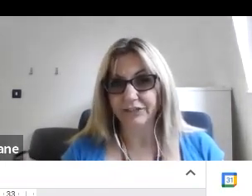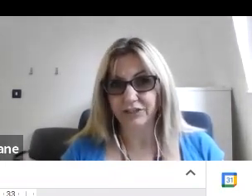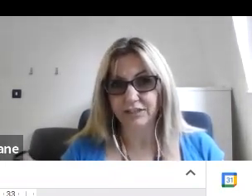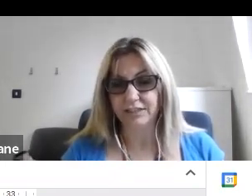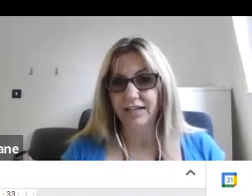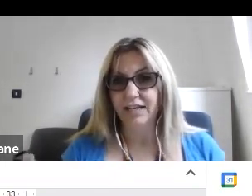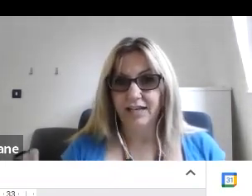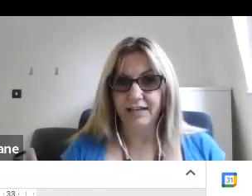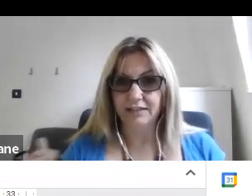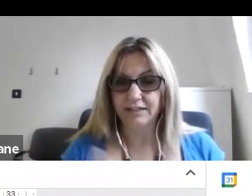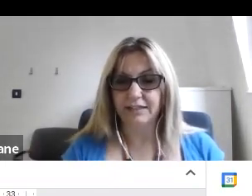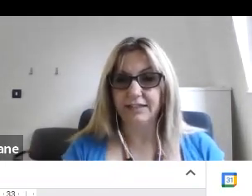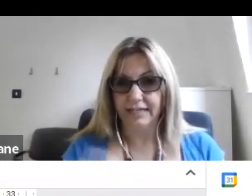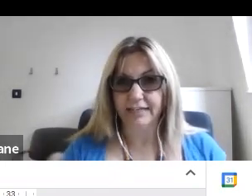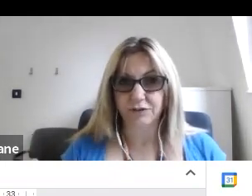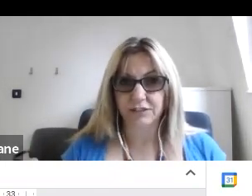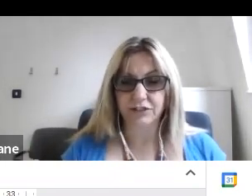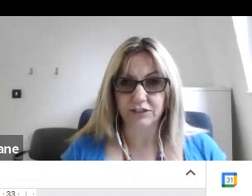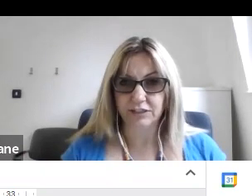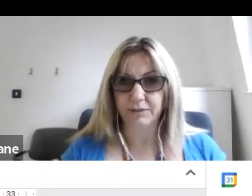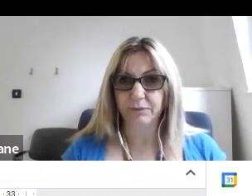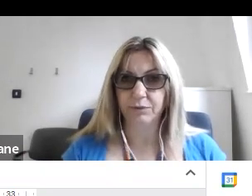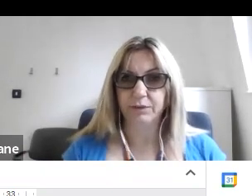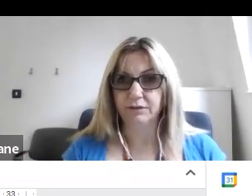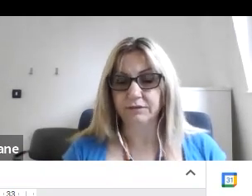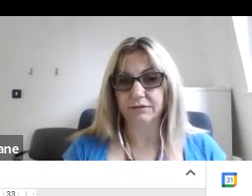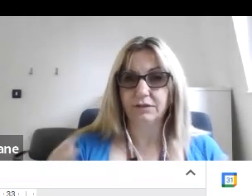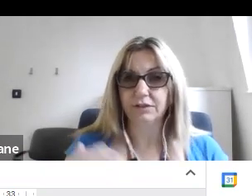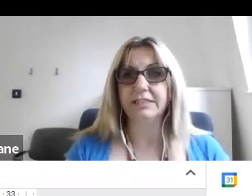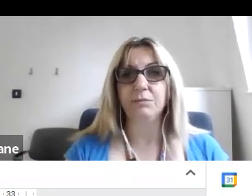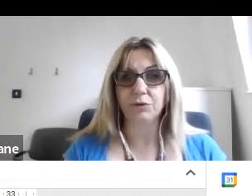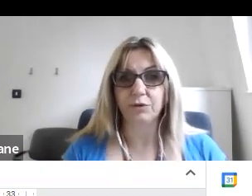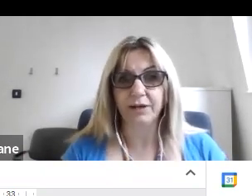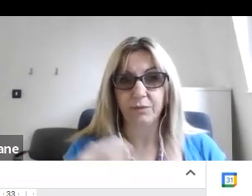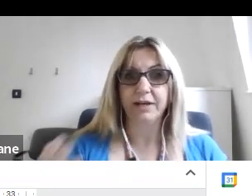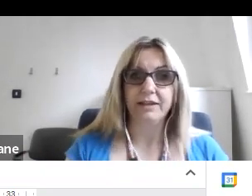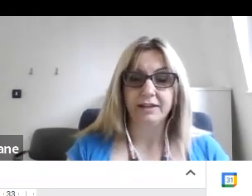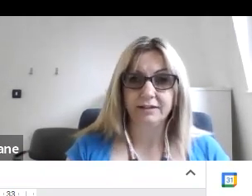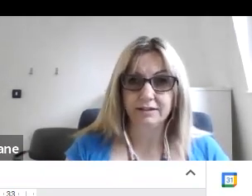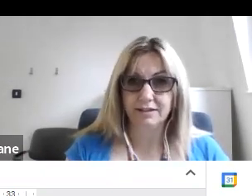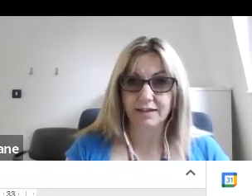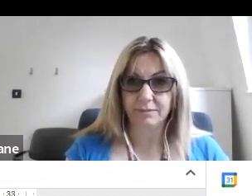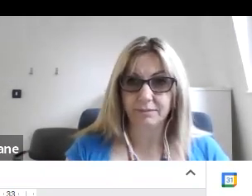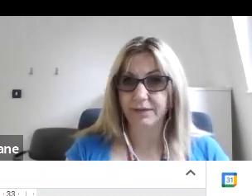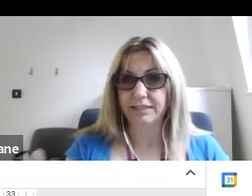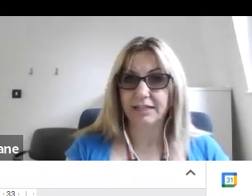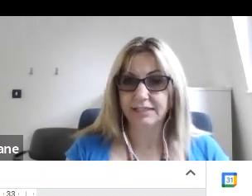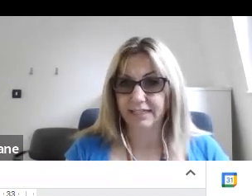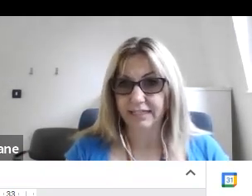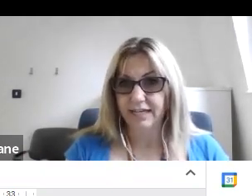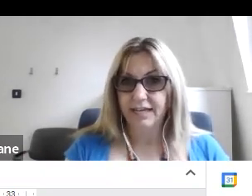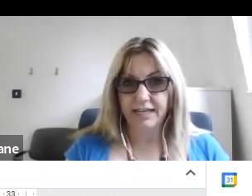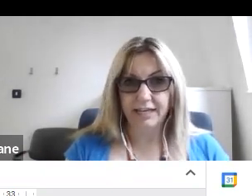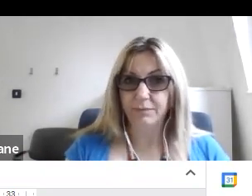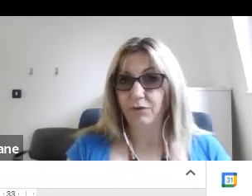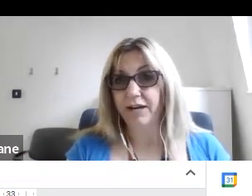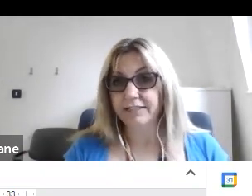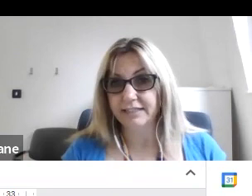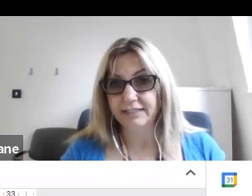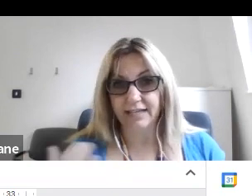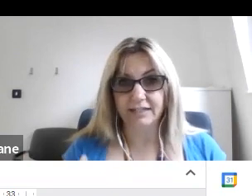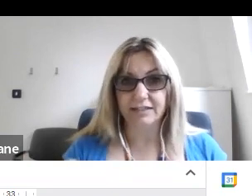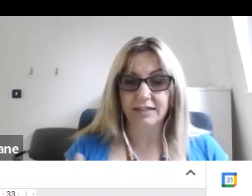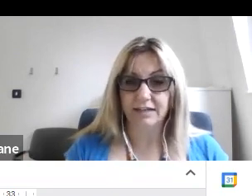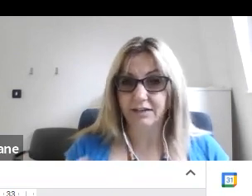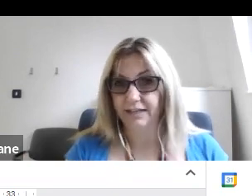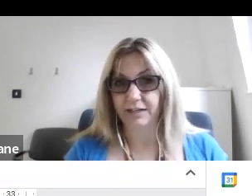10 sessions. And in those sessions, people will understand more about where their anxiety